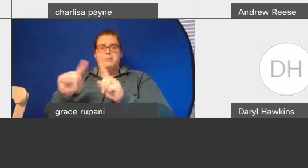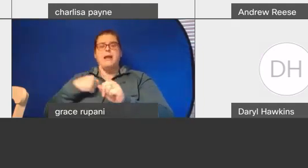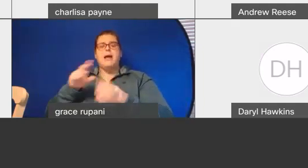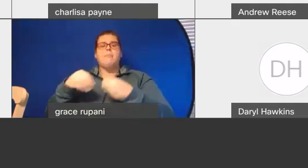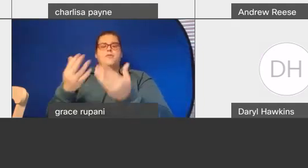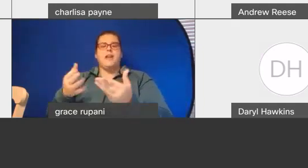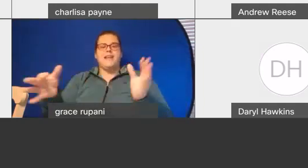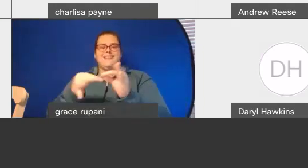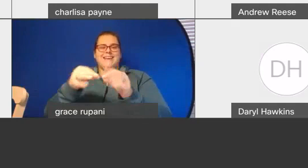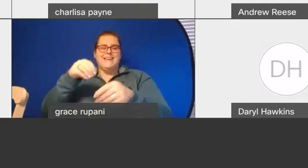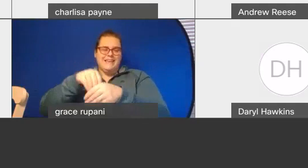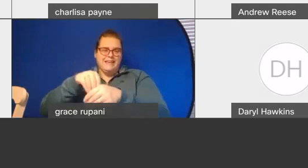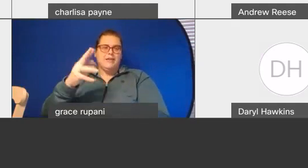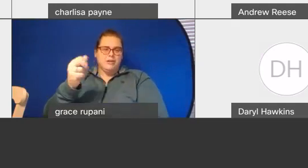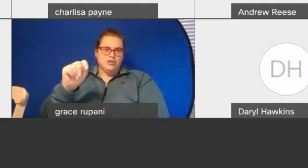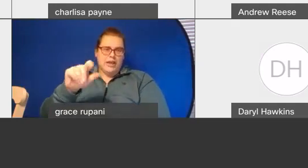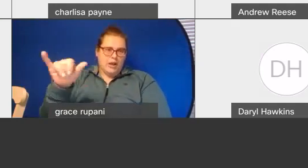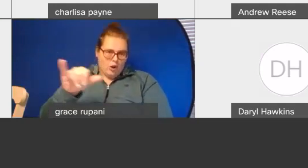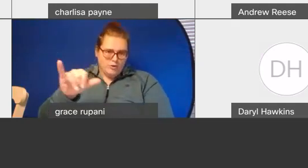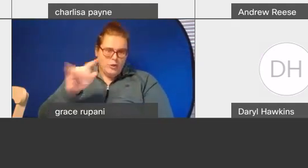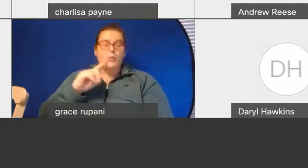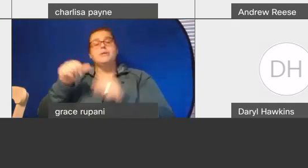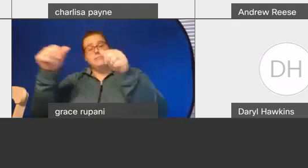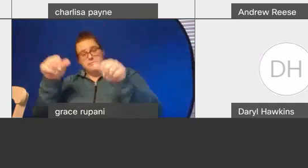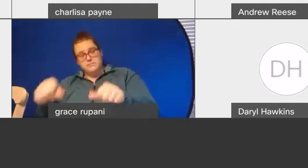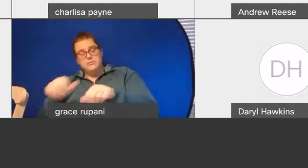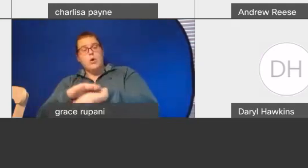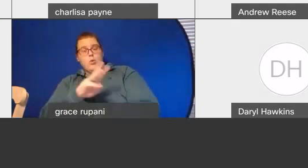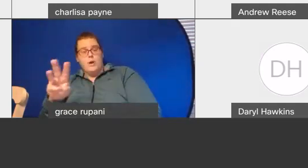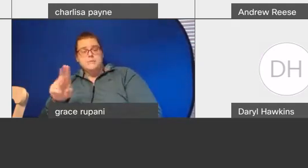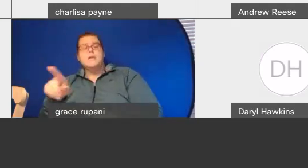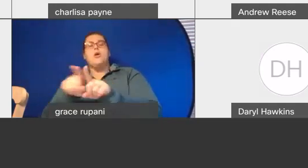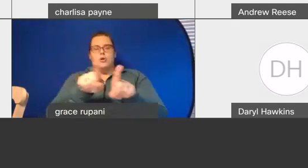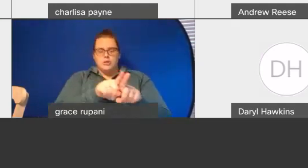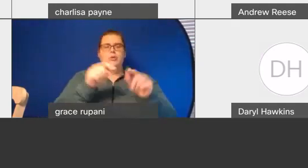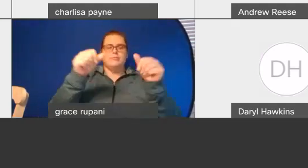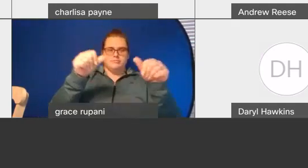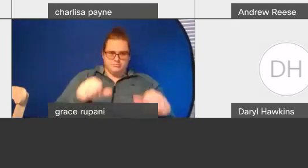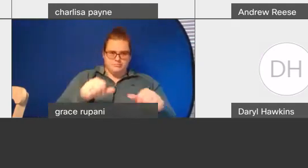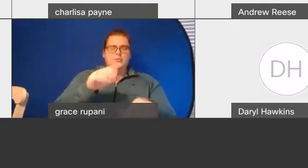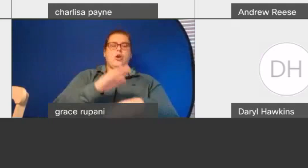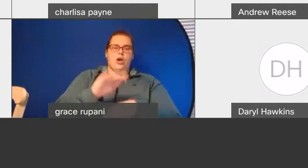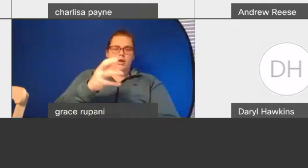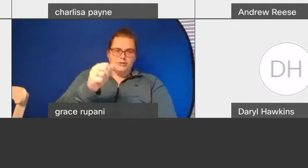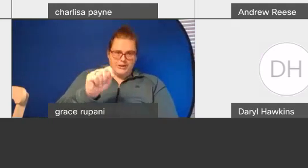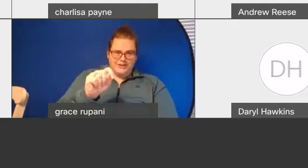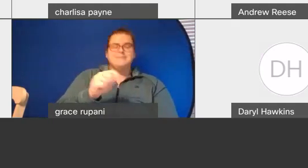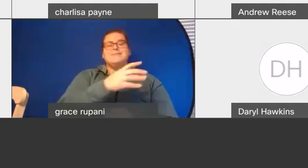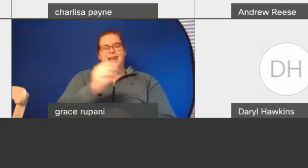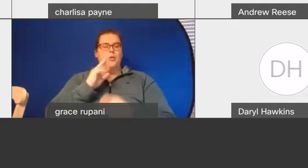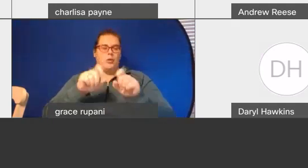is currently up on our website, and I'm providing a link in the chat box, as well as going to provide an email with the link to all providers. Thanks.